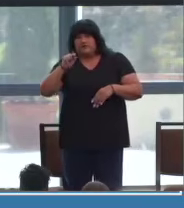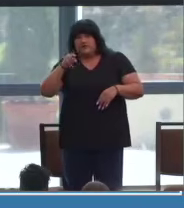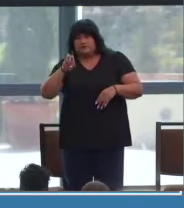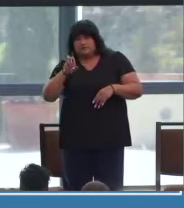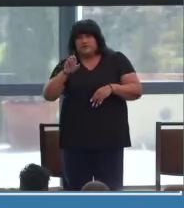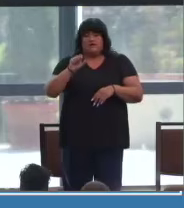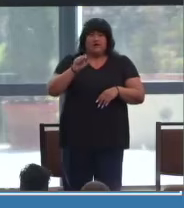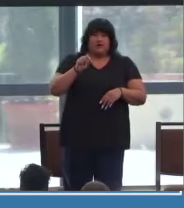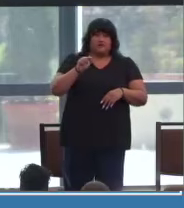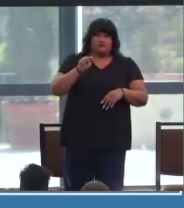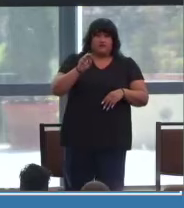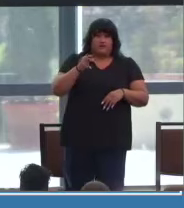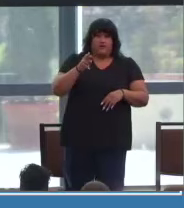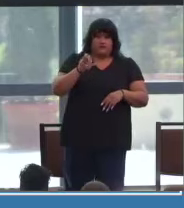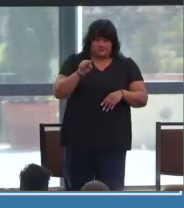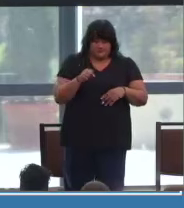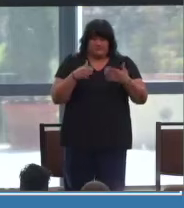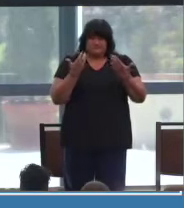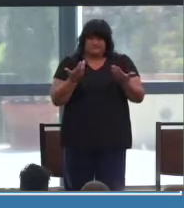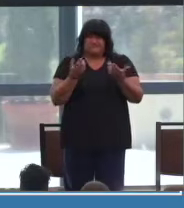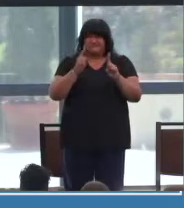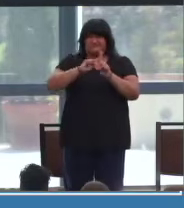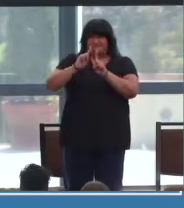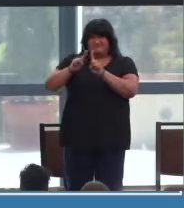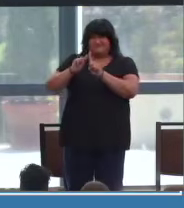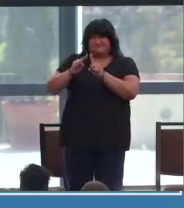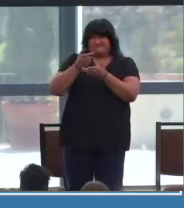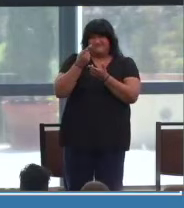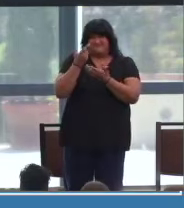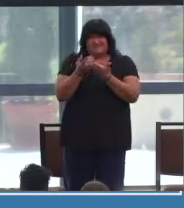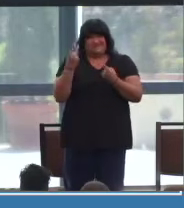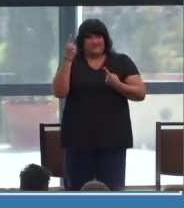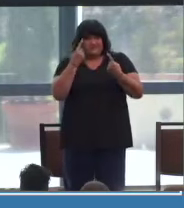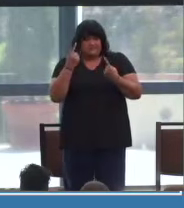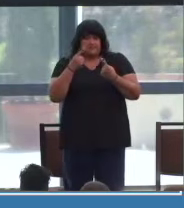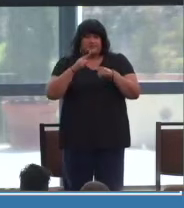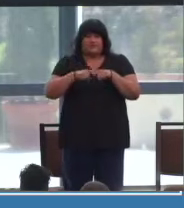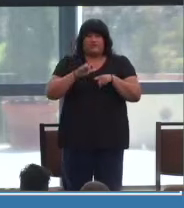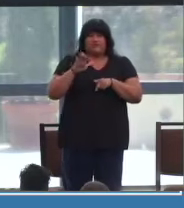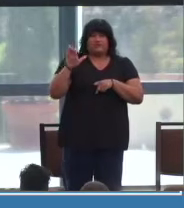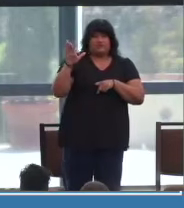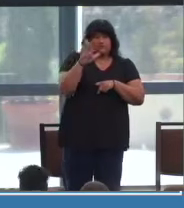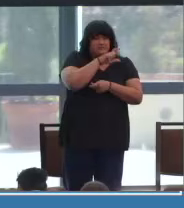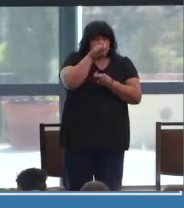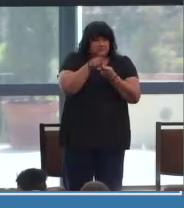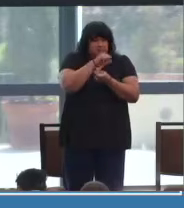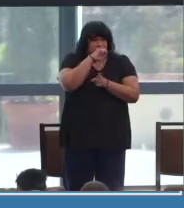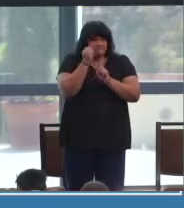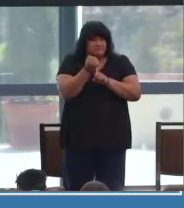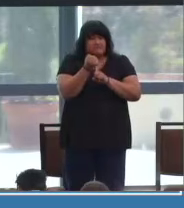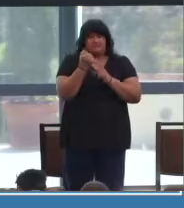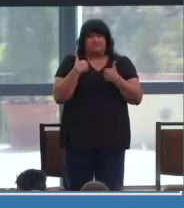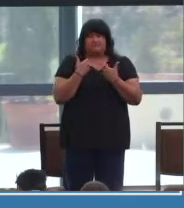again, lots of different caveats, lots of things to think about depending on, all of your specific circumstances. So lots of